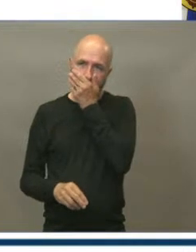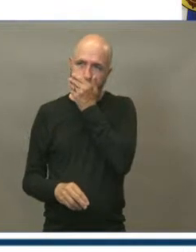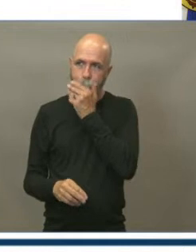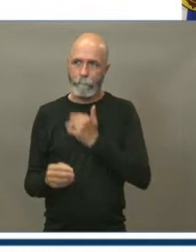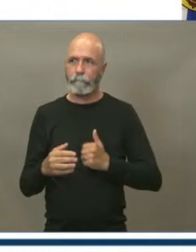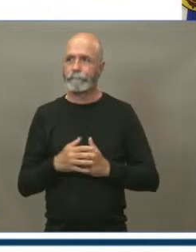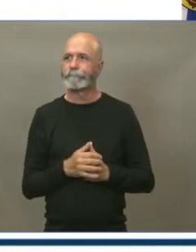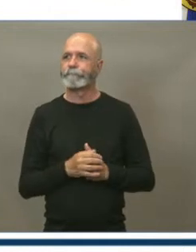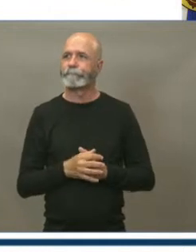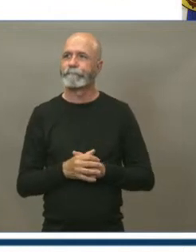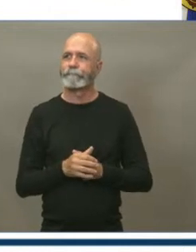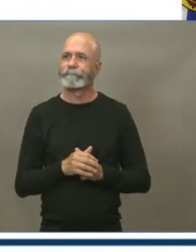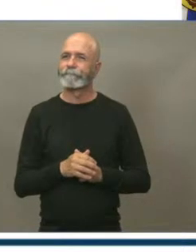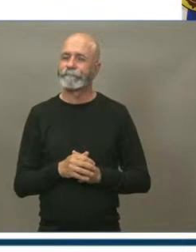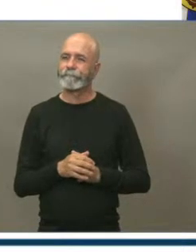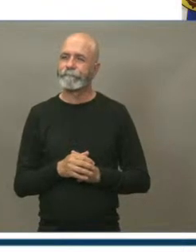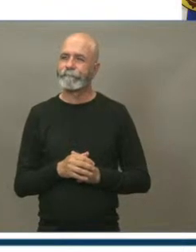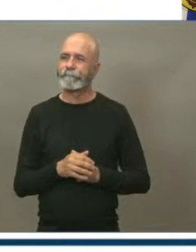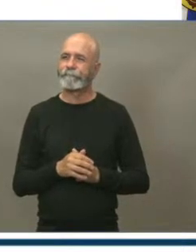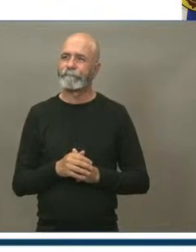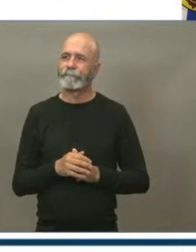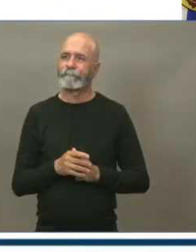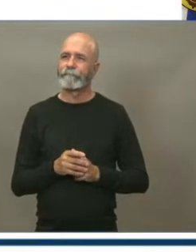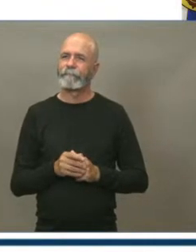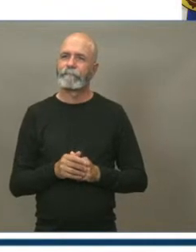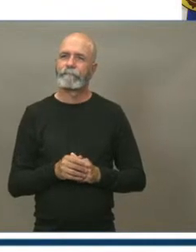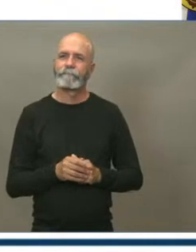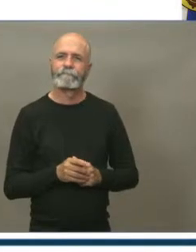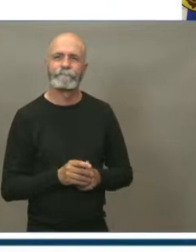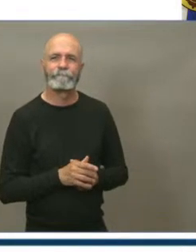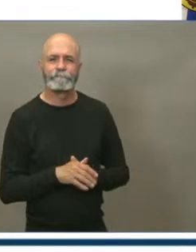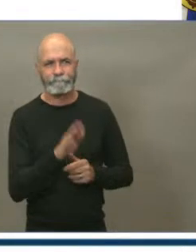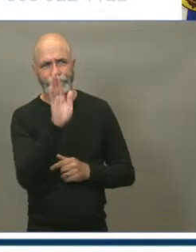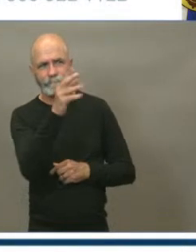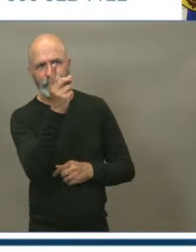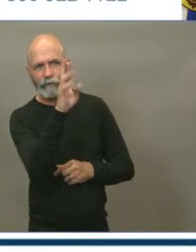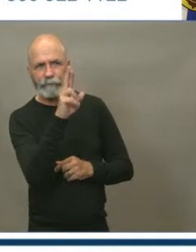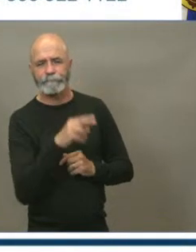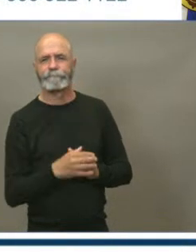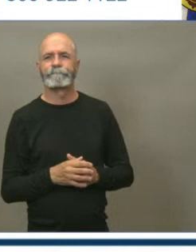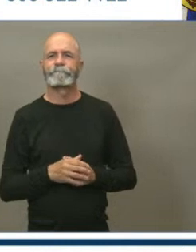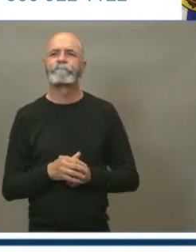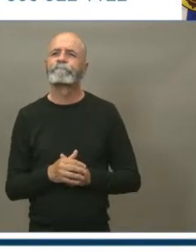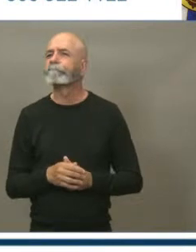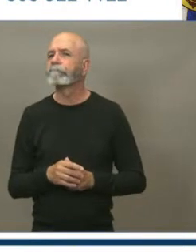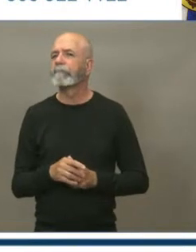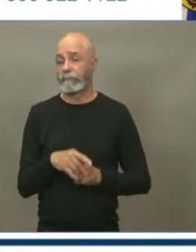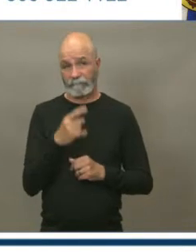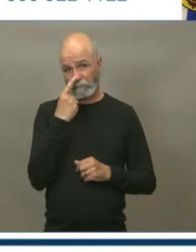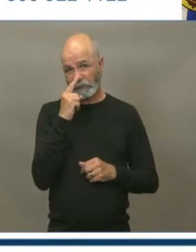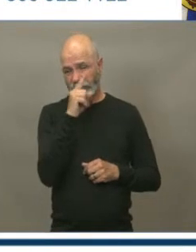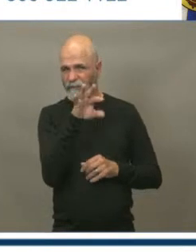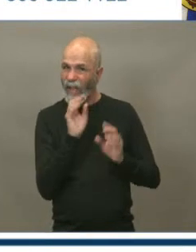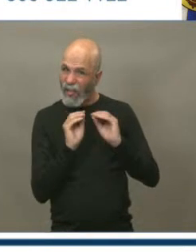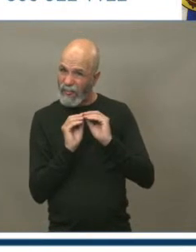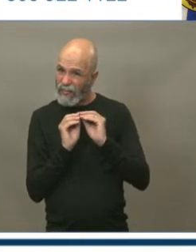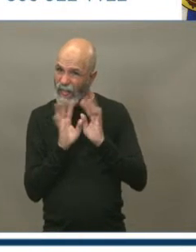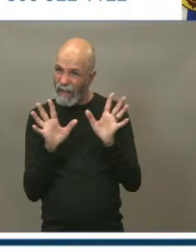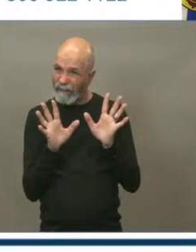Hi, good afternoon. Dr. Strang, I'm hoping you can give some clarification about the ICU